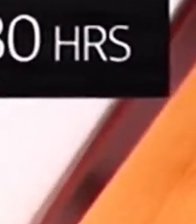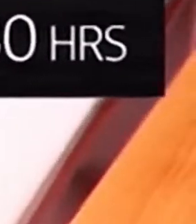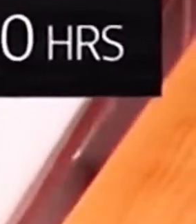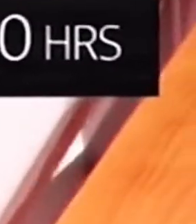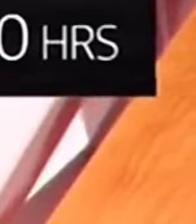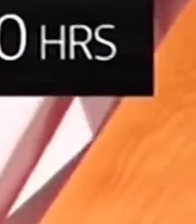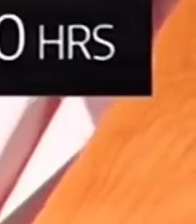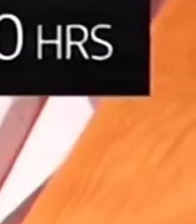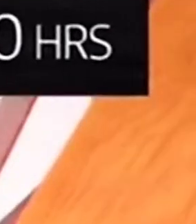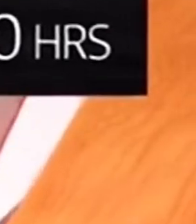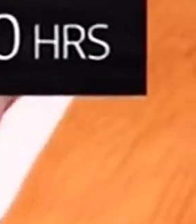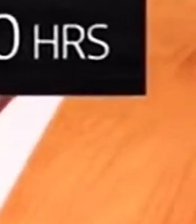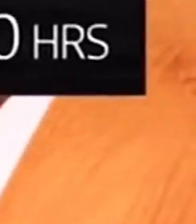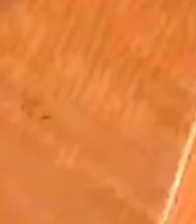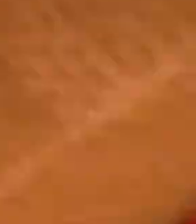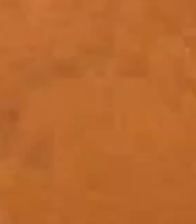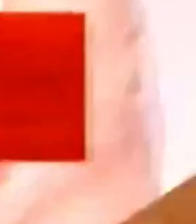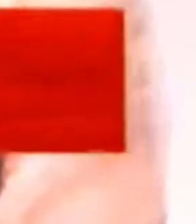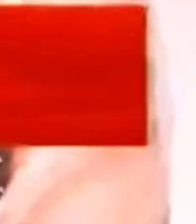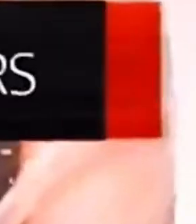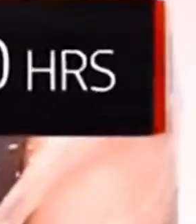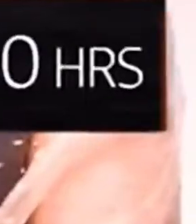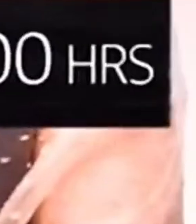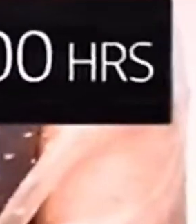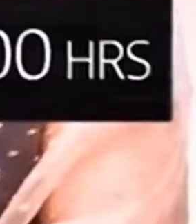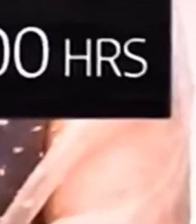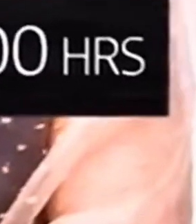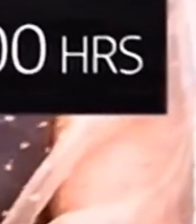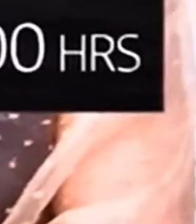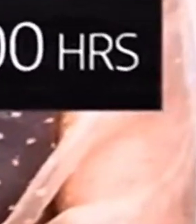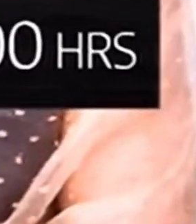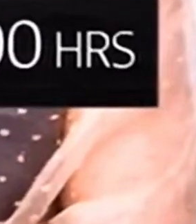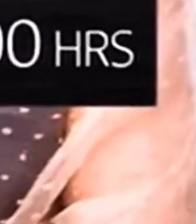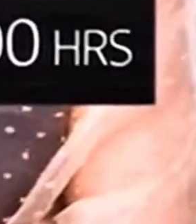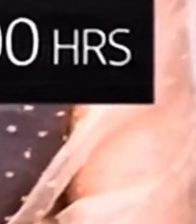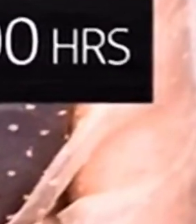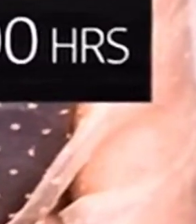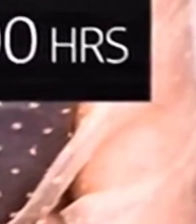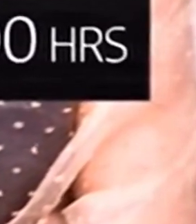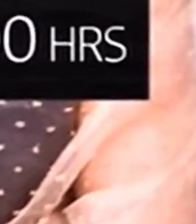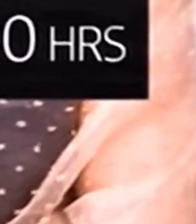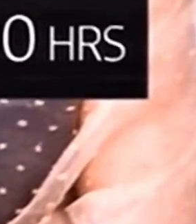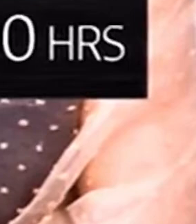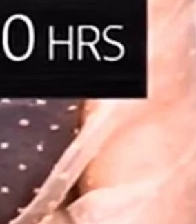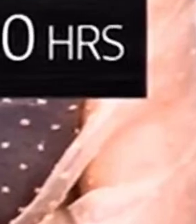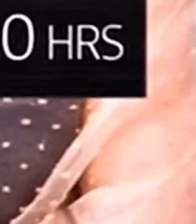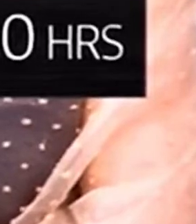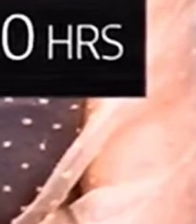Tamanga Street. Bold steps push Zuba to a league above all.